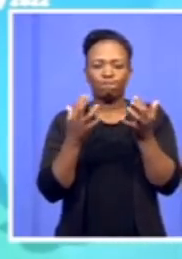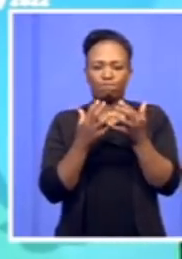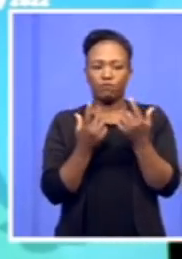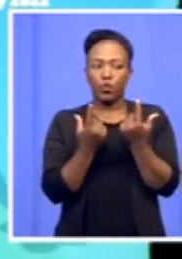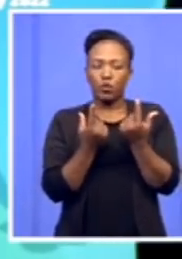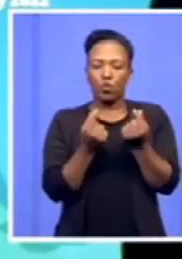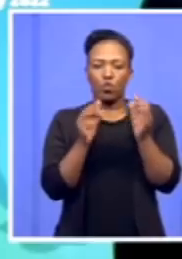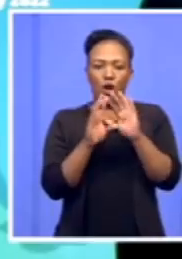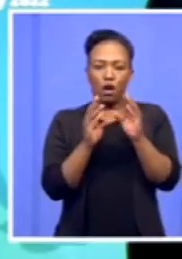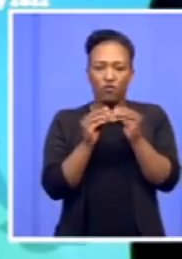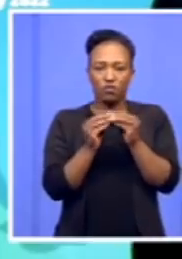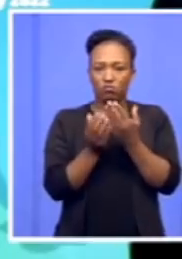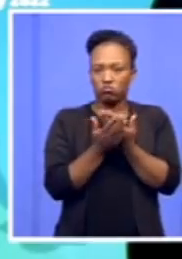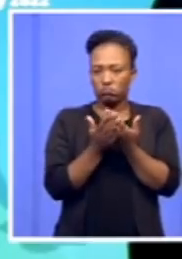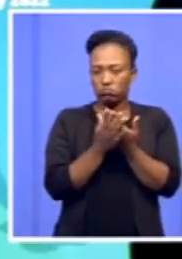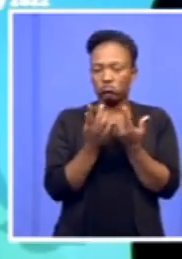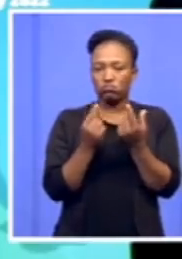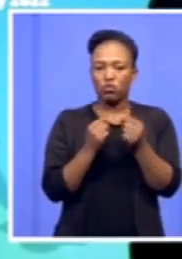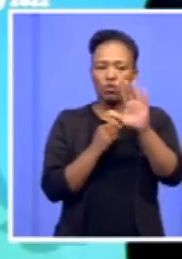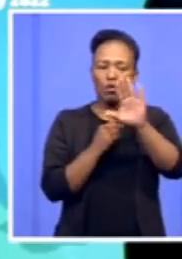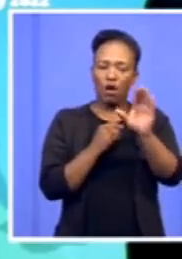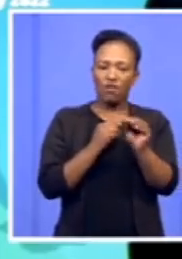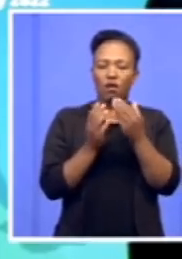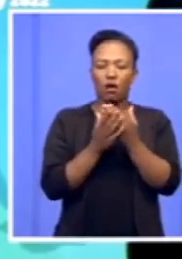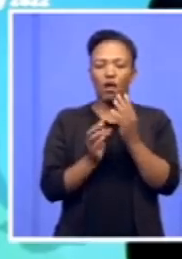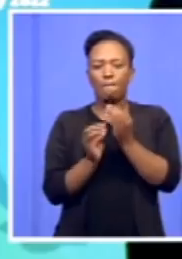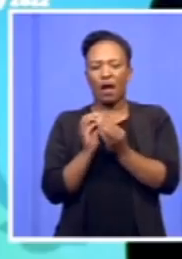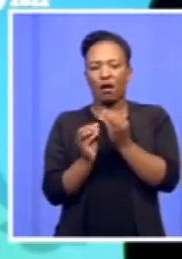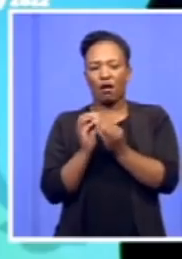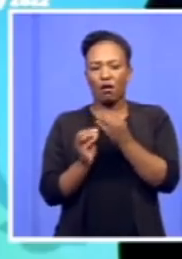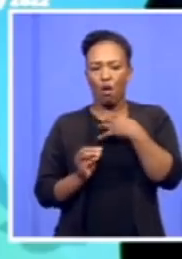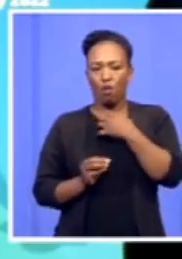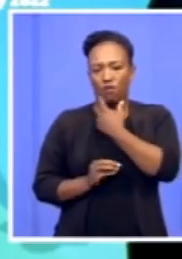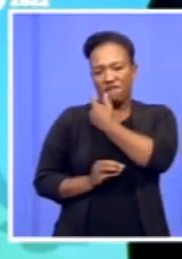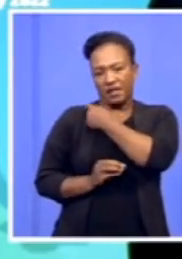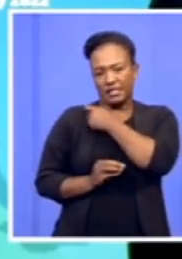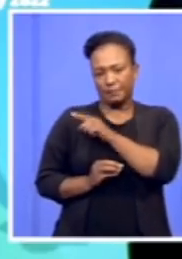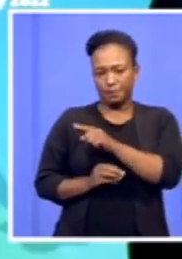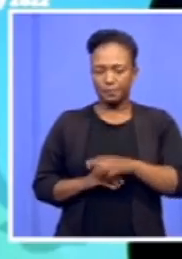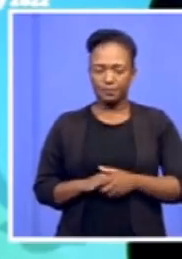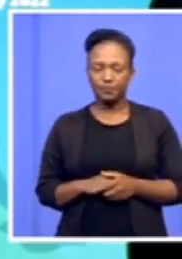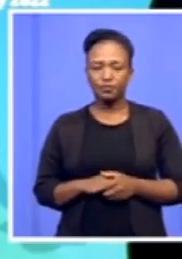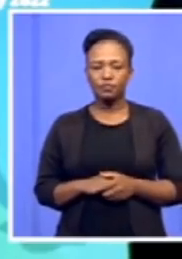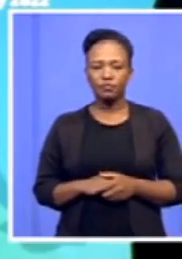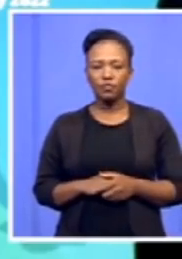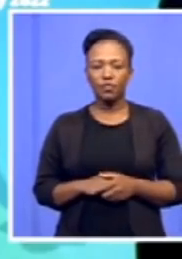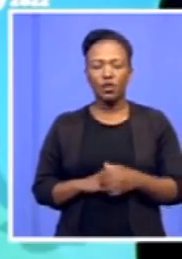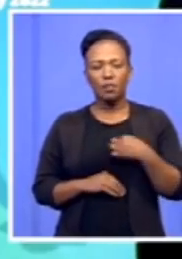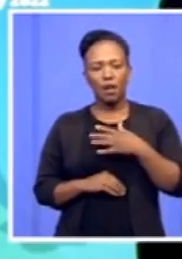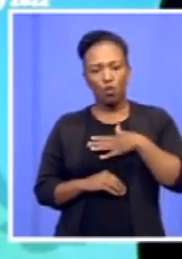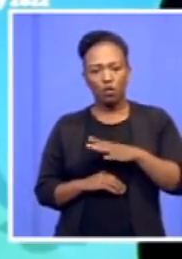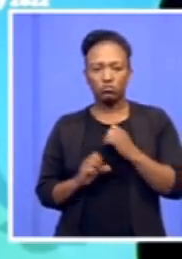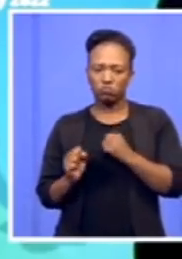African continent to produce vaccines as well. And I would like us to remain committed to